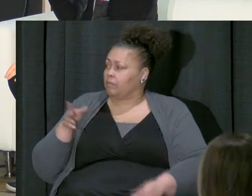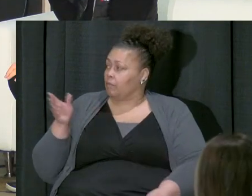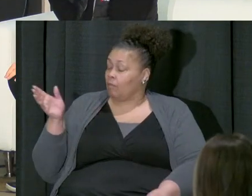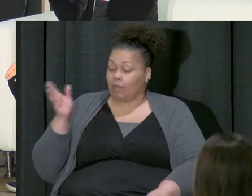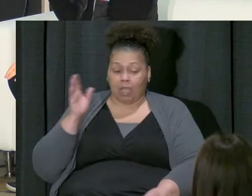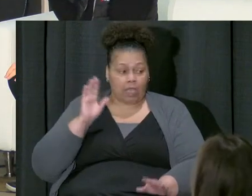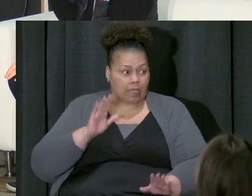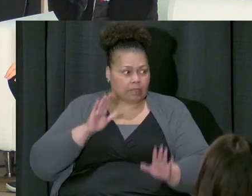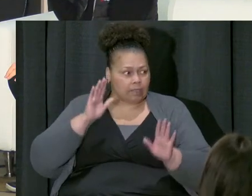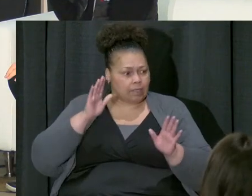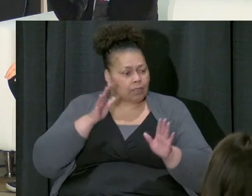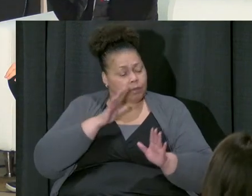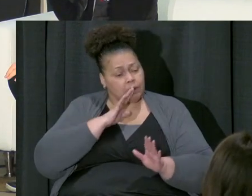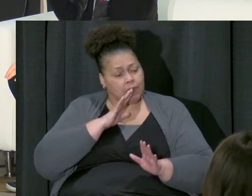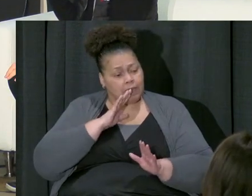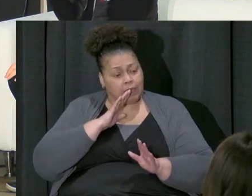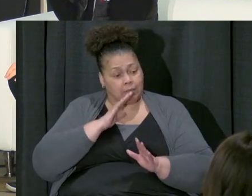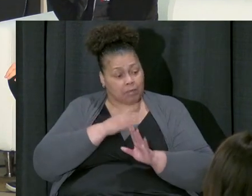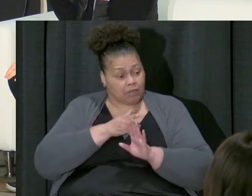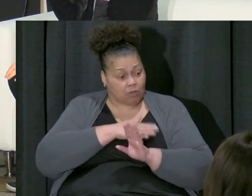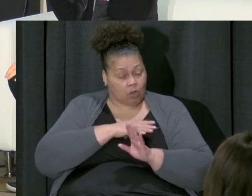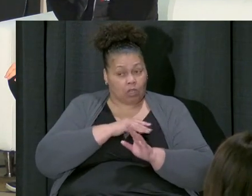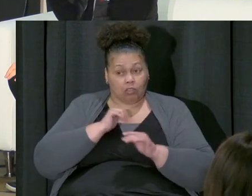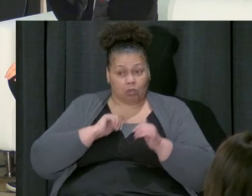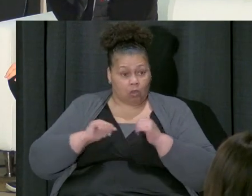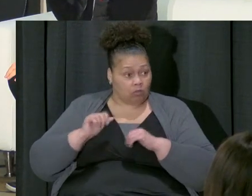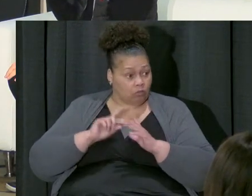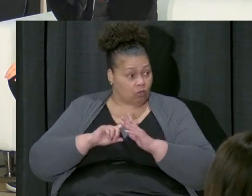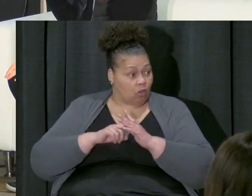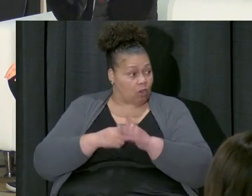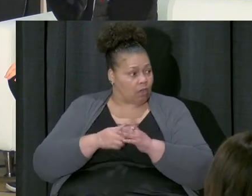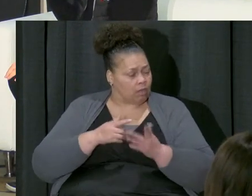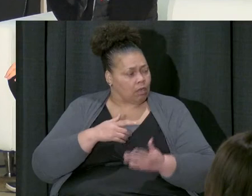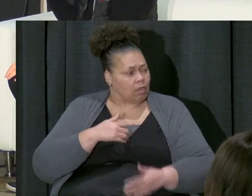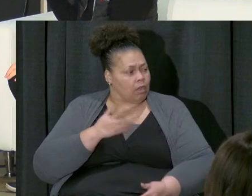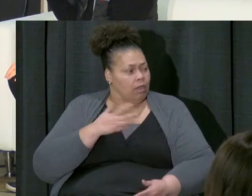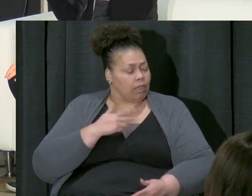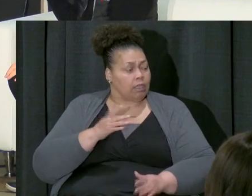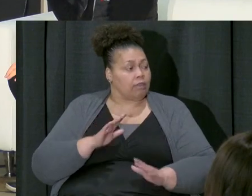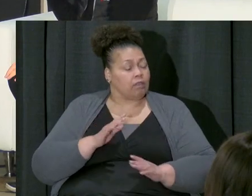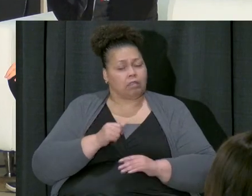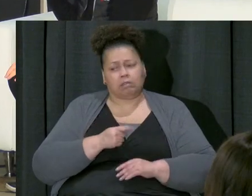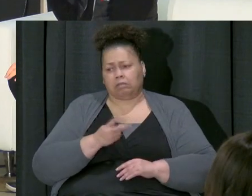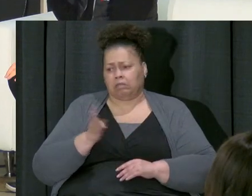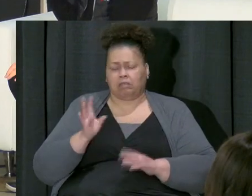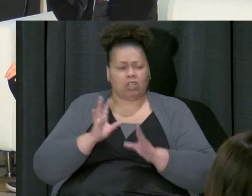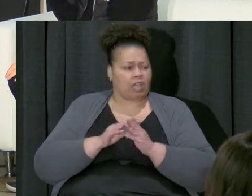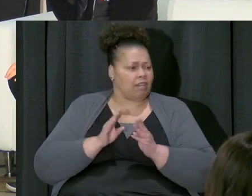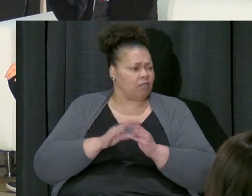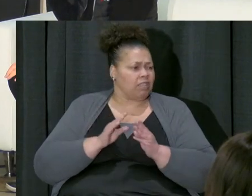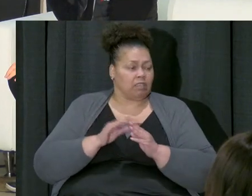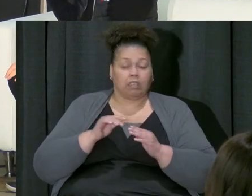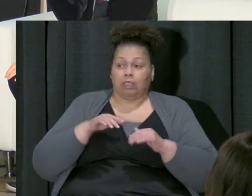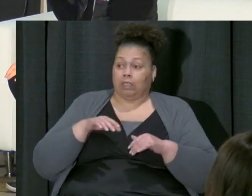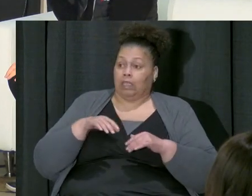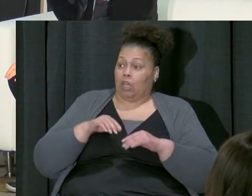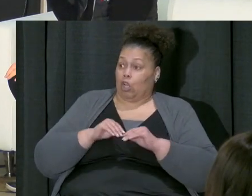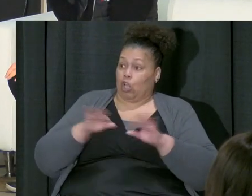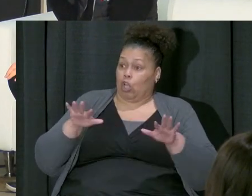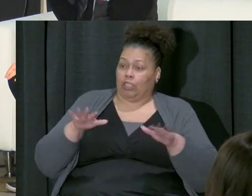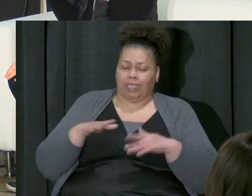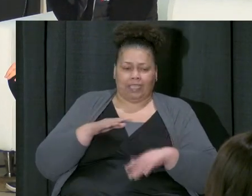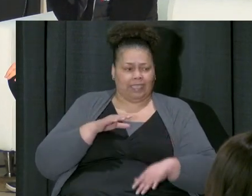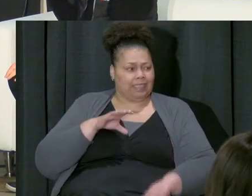on. There are a number of nice conferences. I mean, it's great to launch it at CES. It's the largest technology conference show that's out